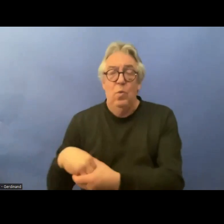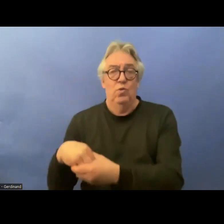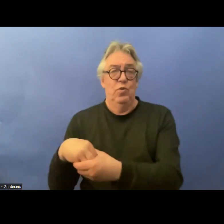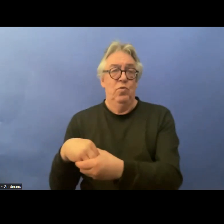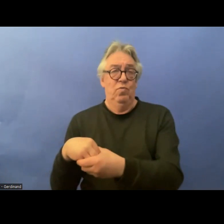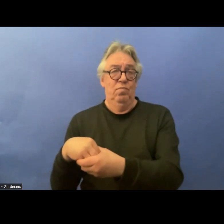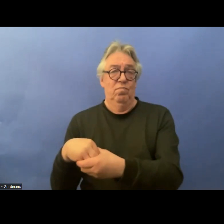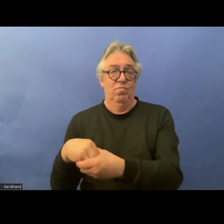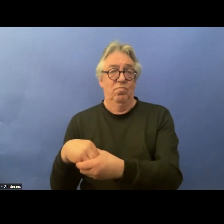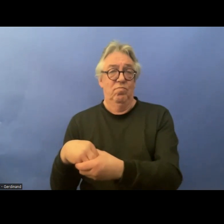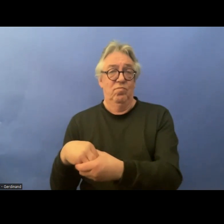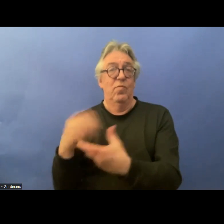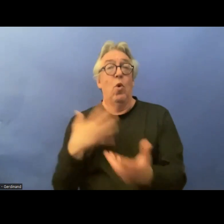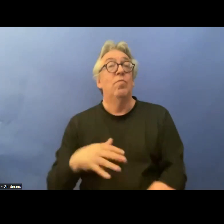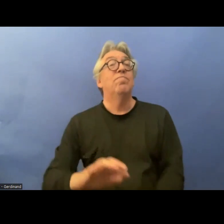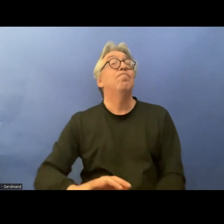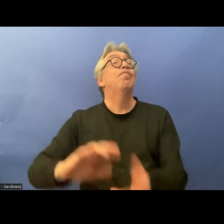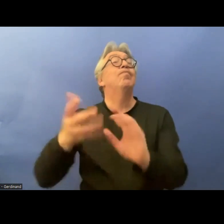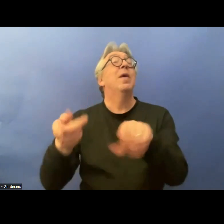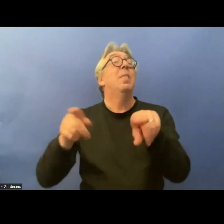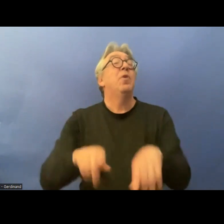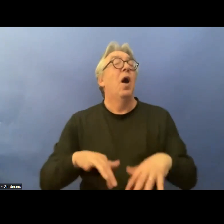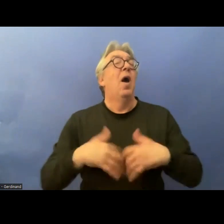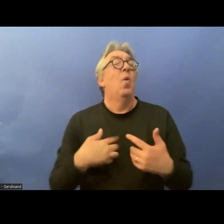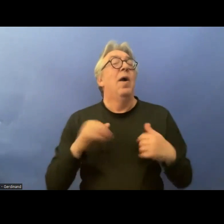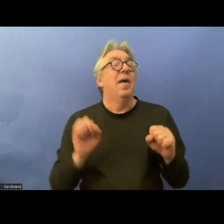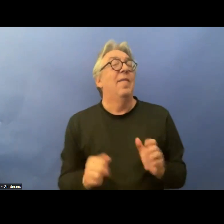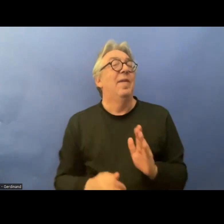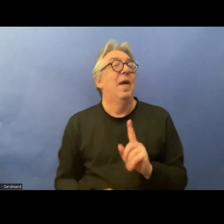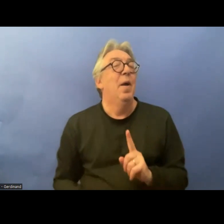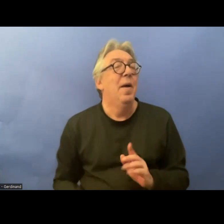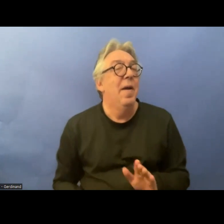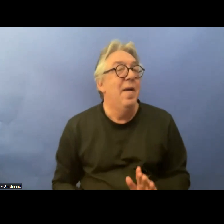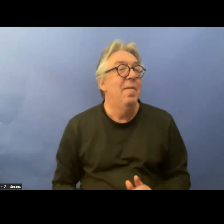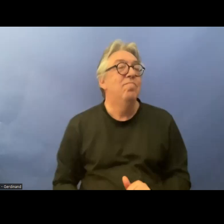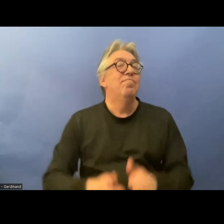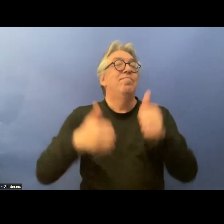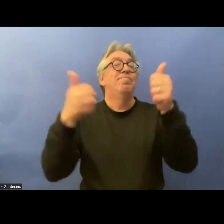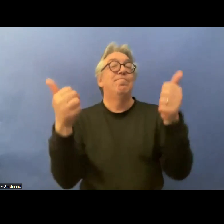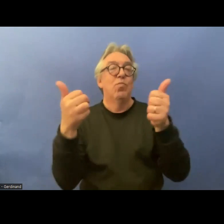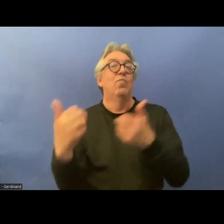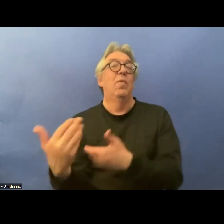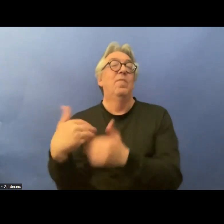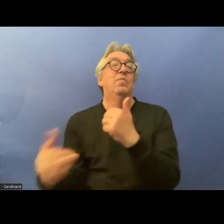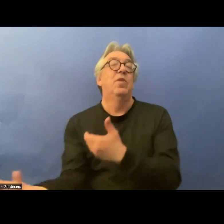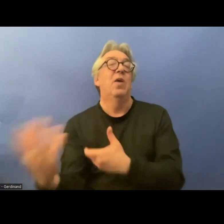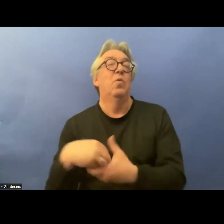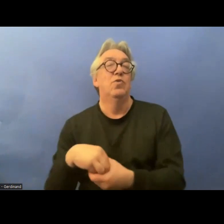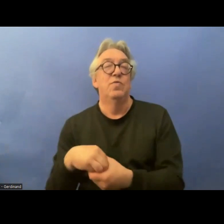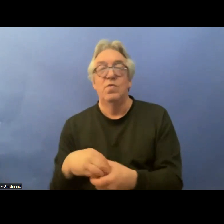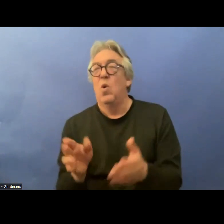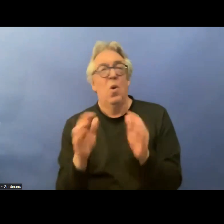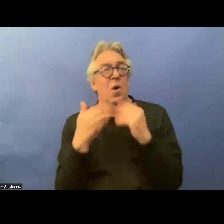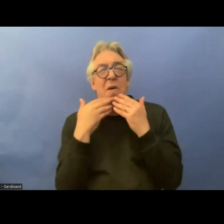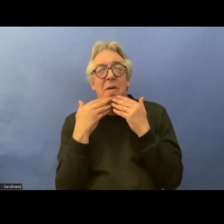together along with the good practice and the different study that is already in place will contribute to that discussion. So